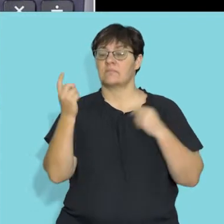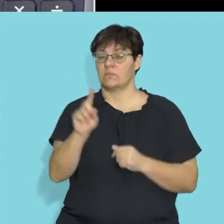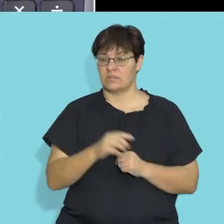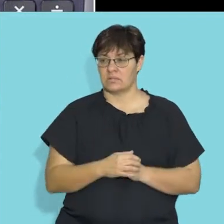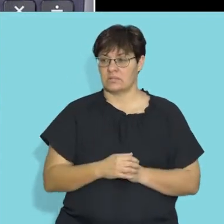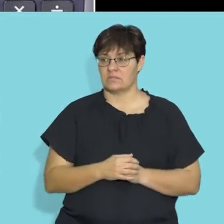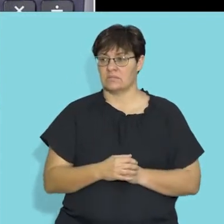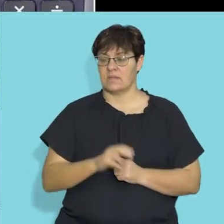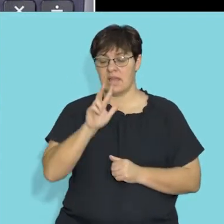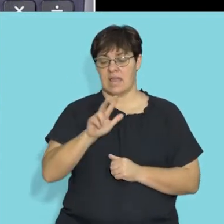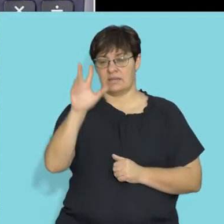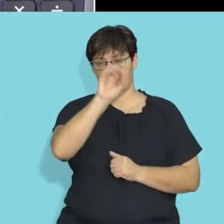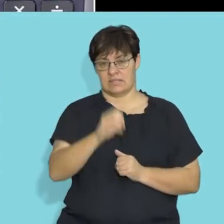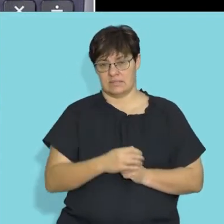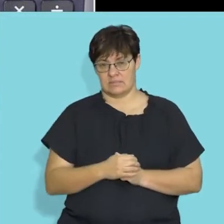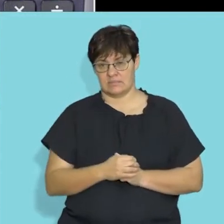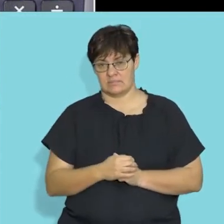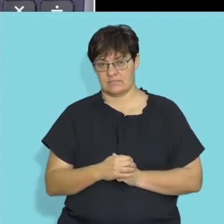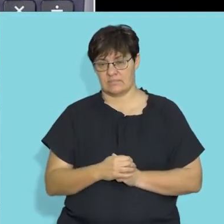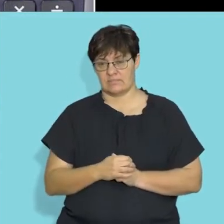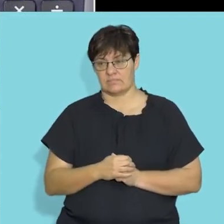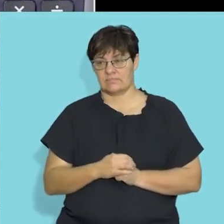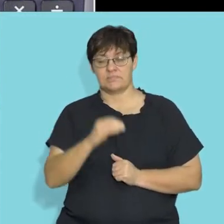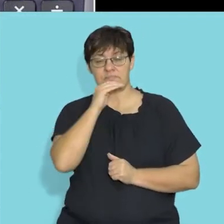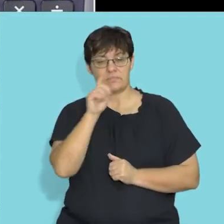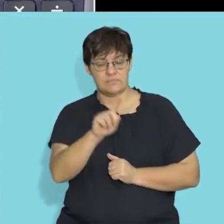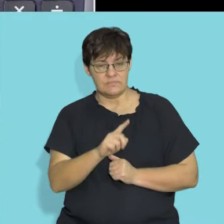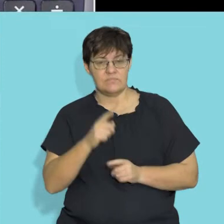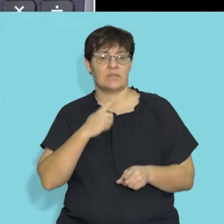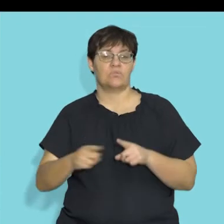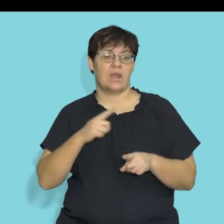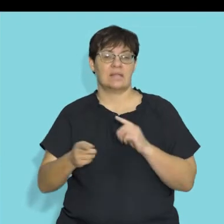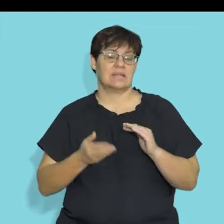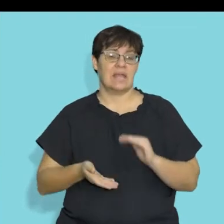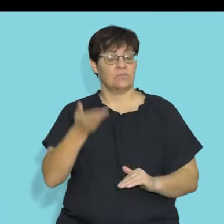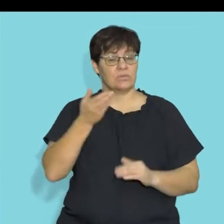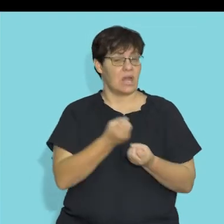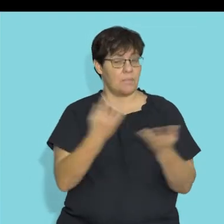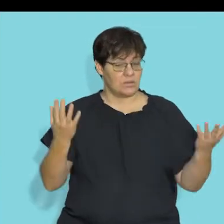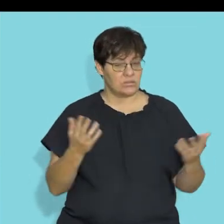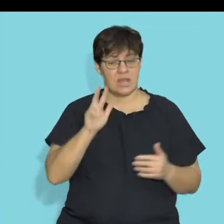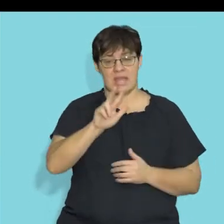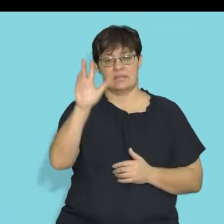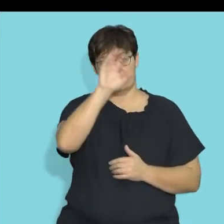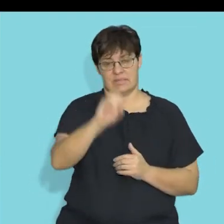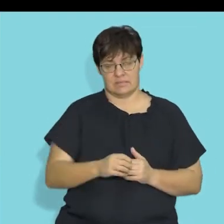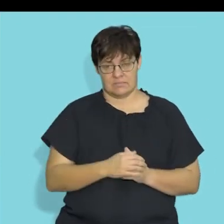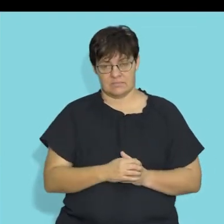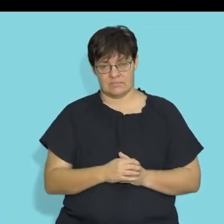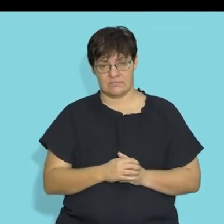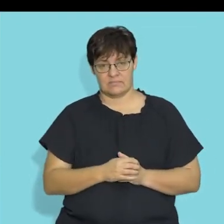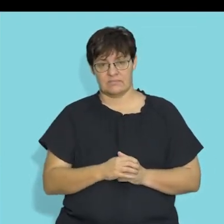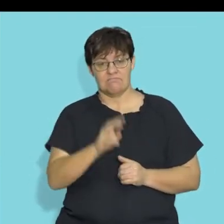9850, and this will give you a figure of 8%. In other words, it means that your rental increased